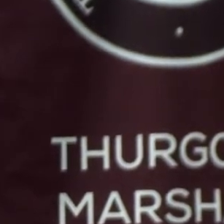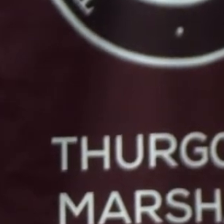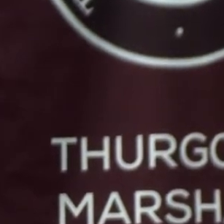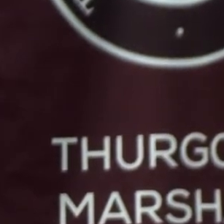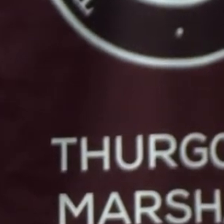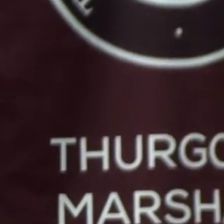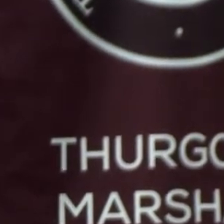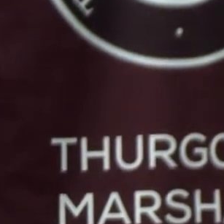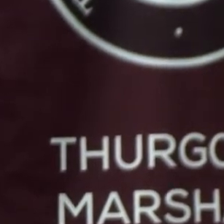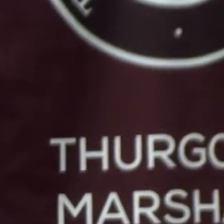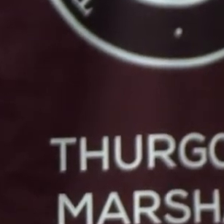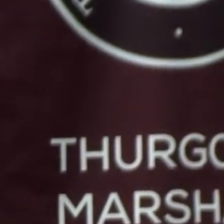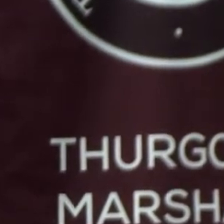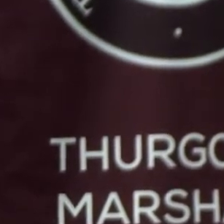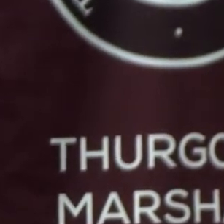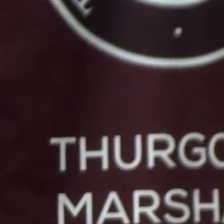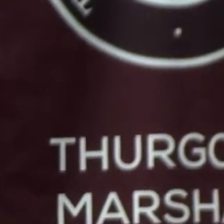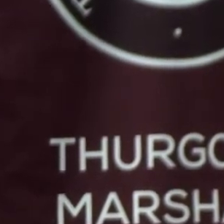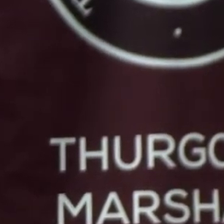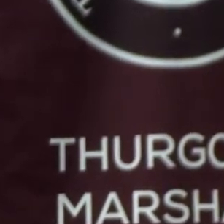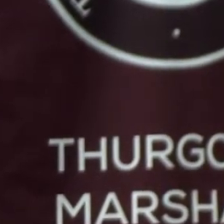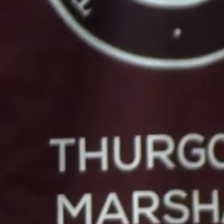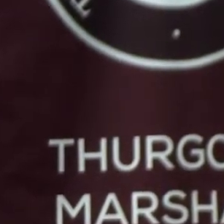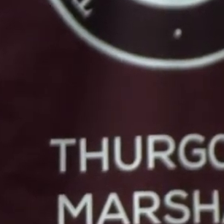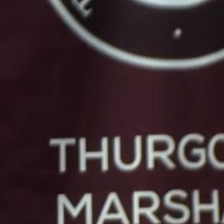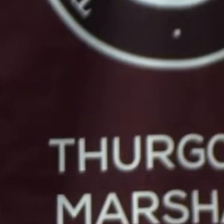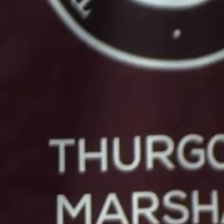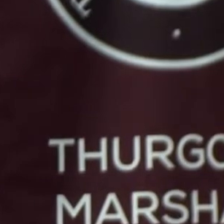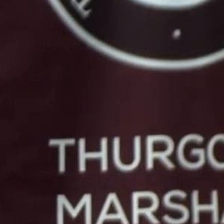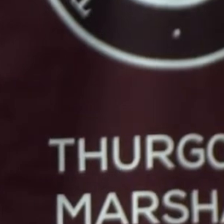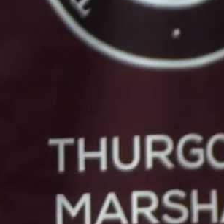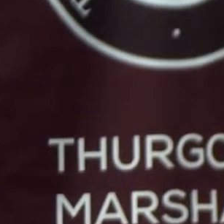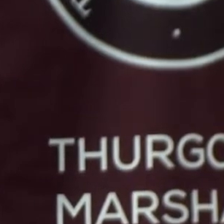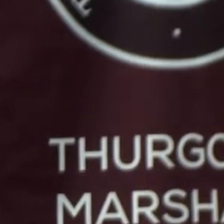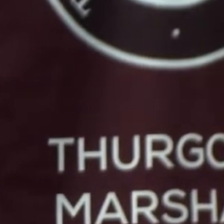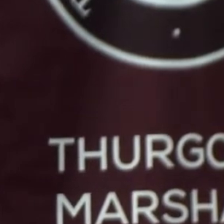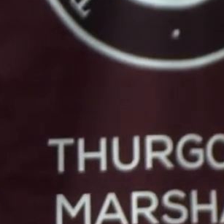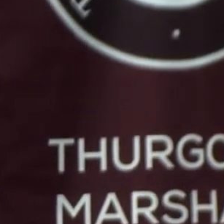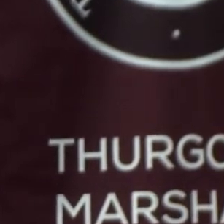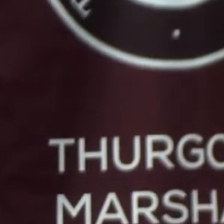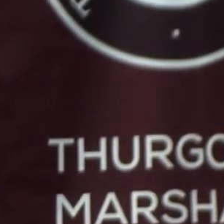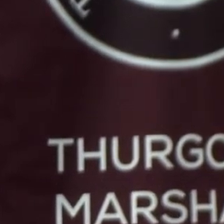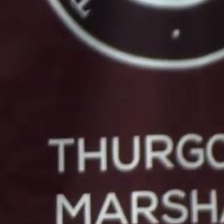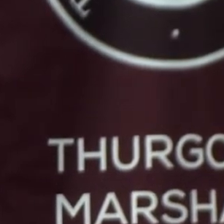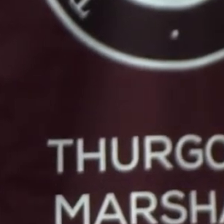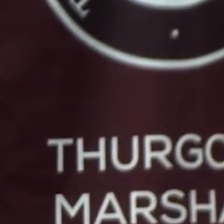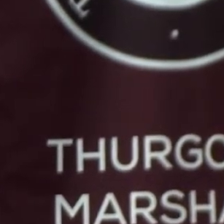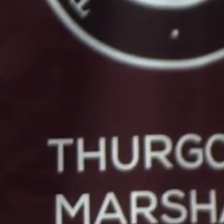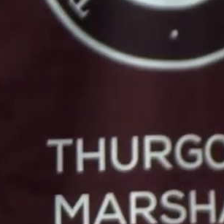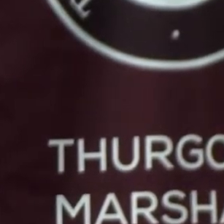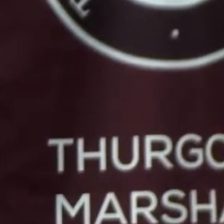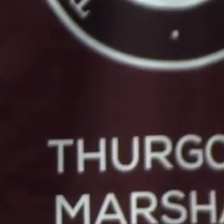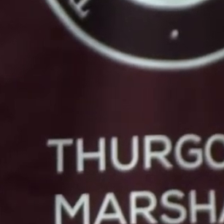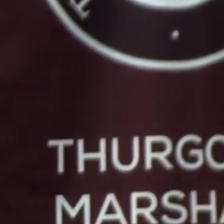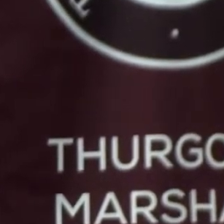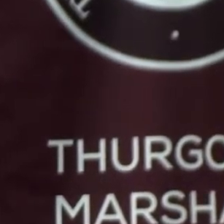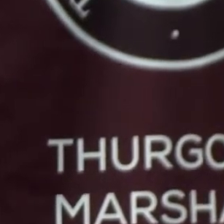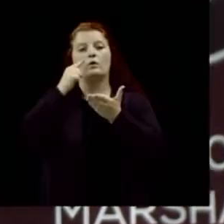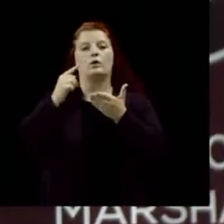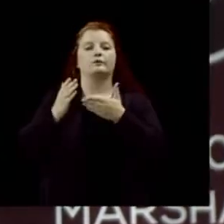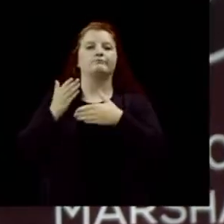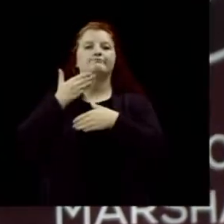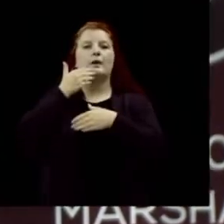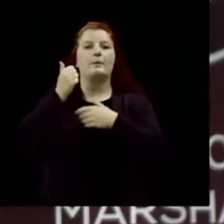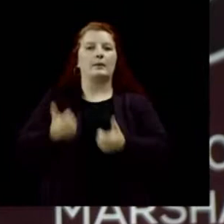end of one phase of their life, that this will be a commencement of a greater life for